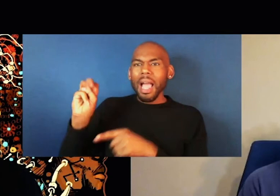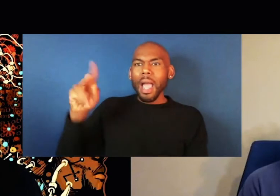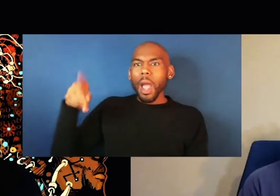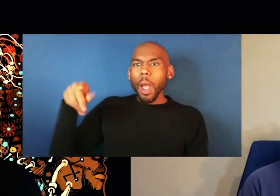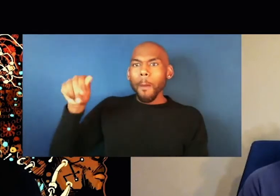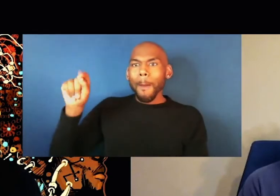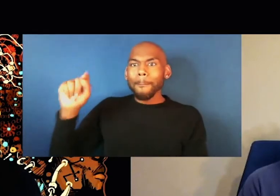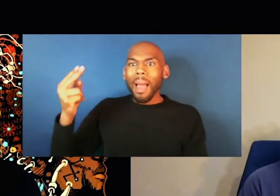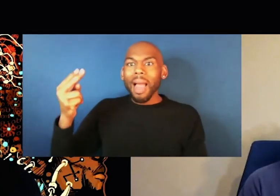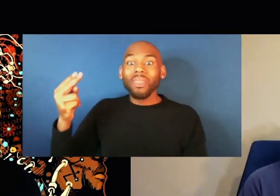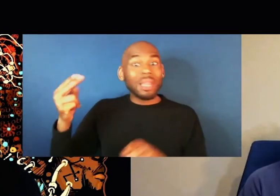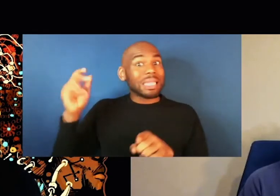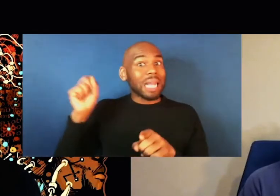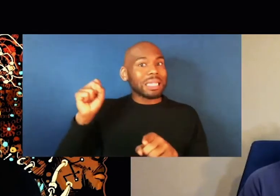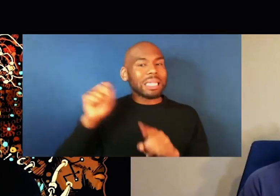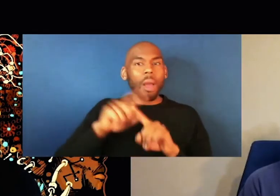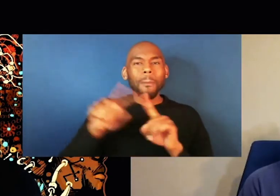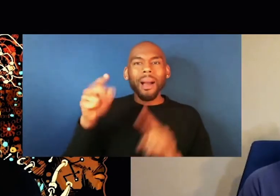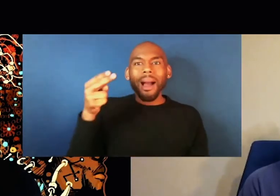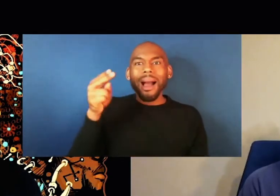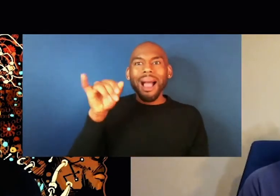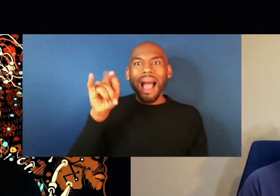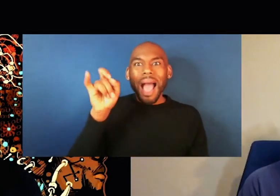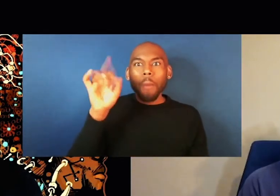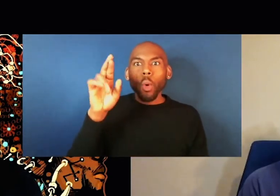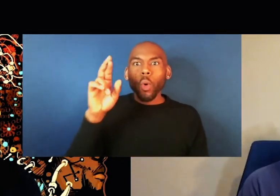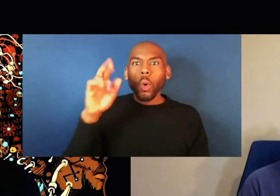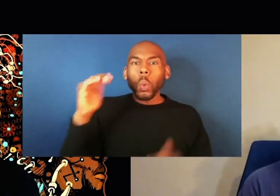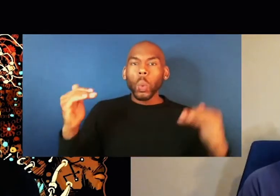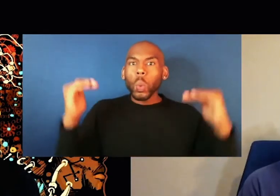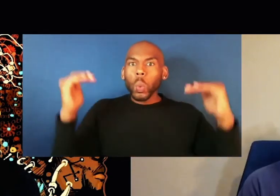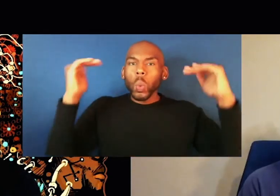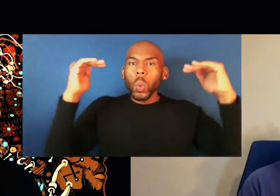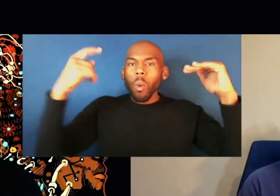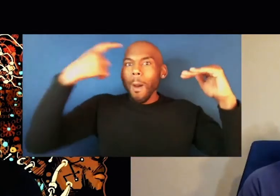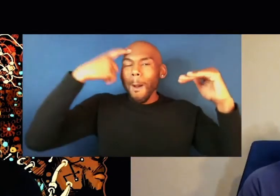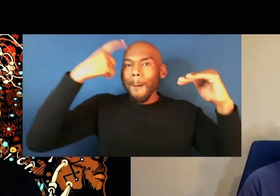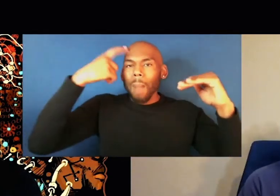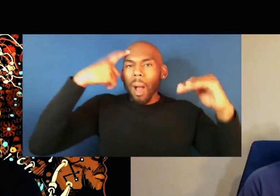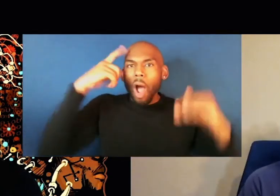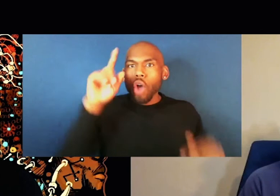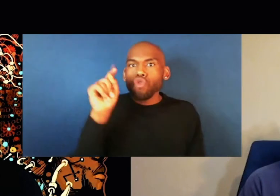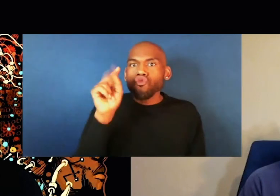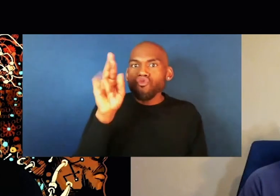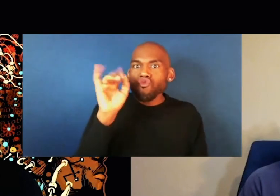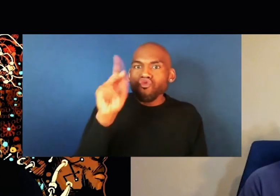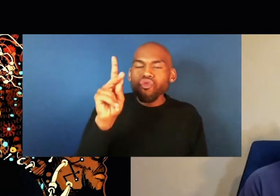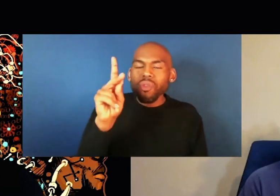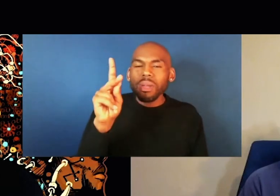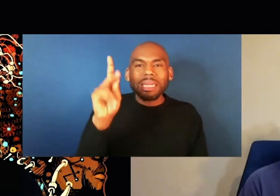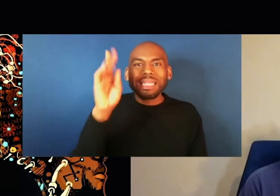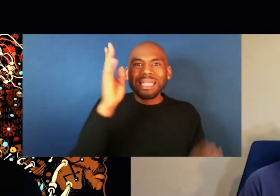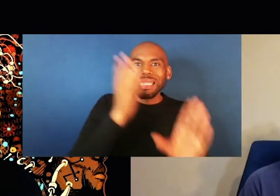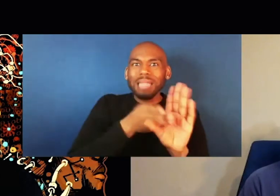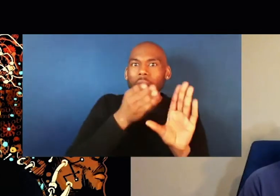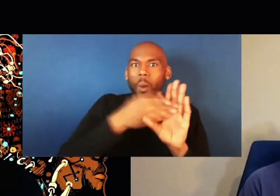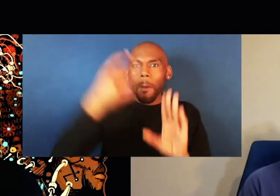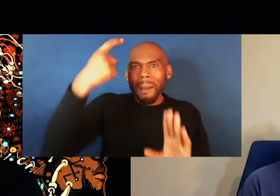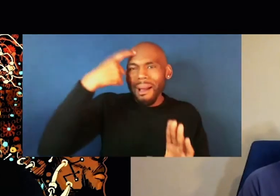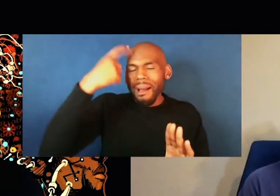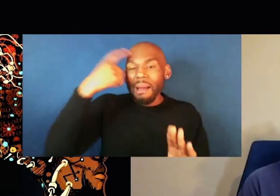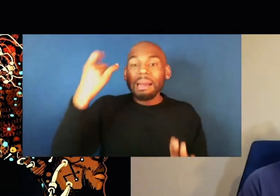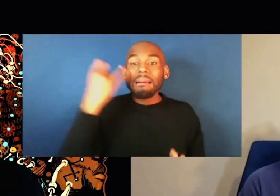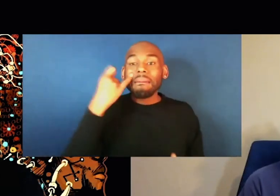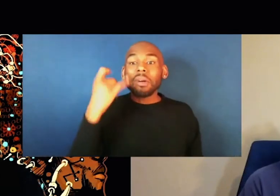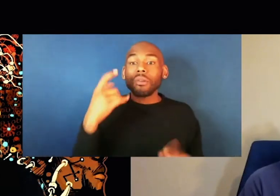hyper empathy. So her mind will trick her body into, it's like psychosomatic. It's highly psychosomatic. So for